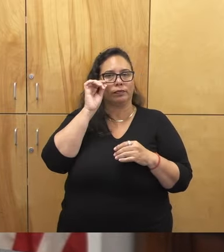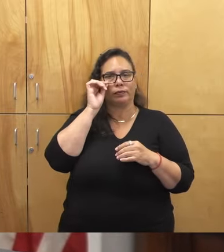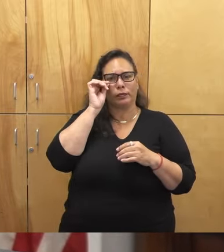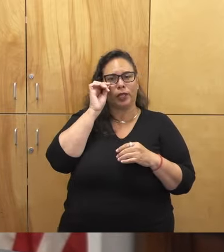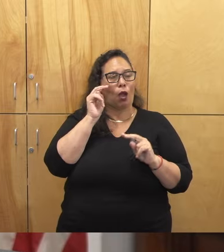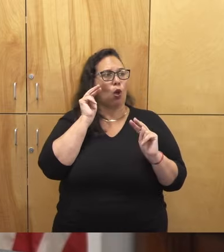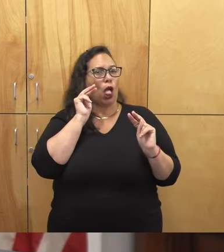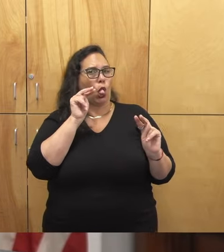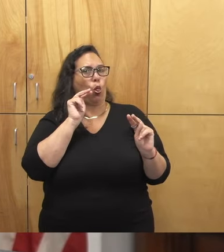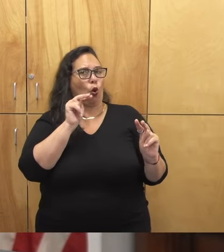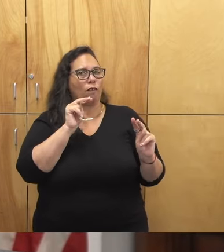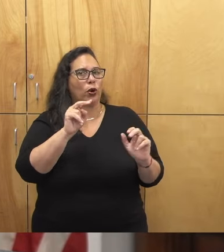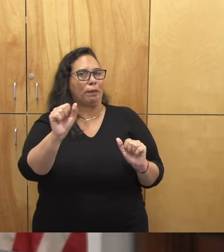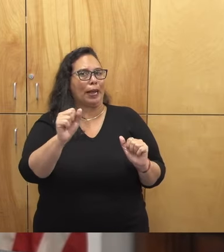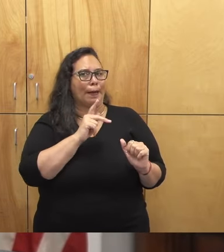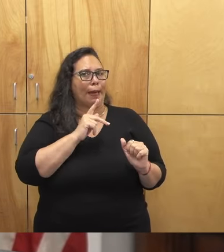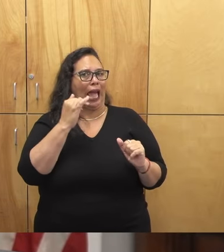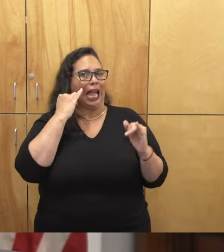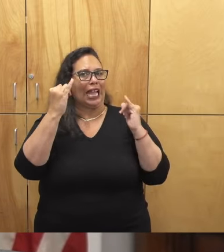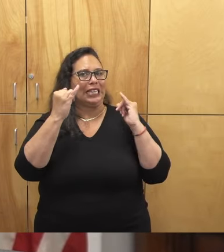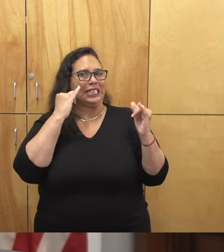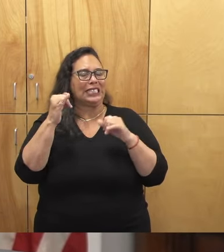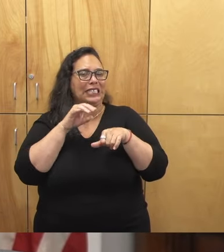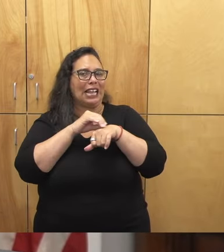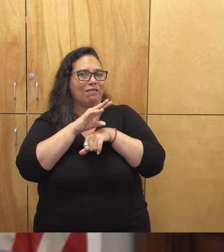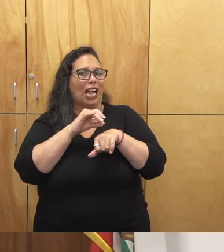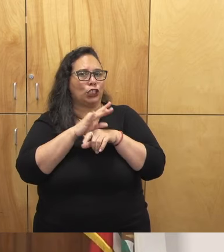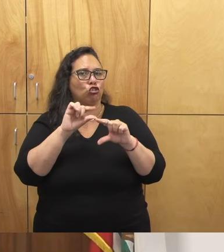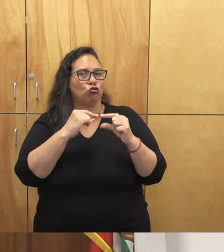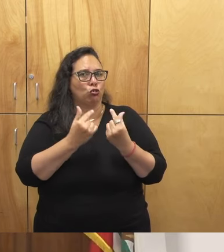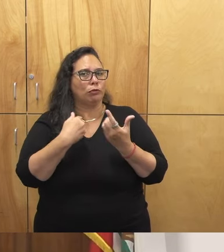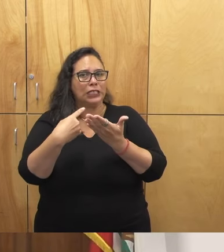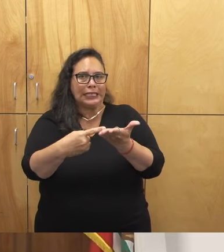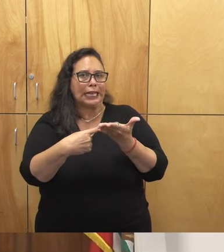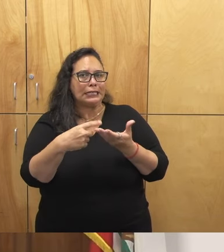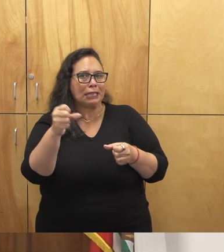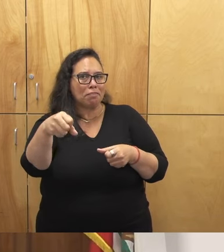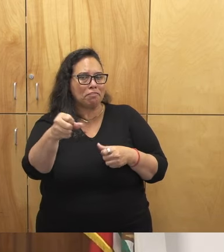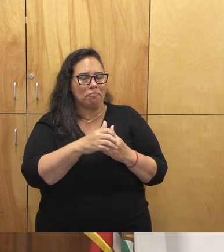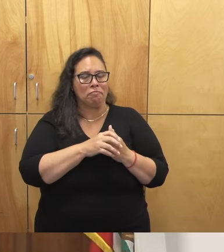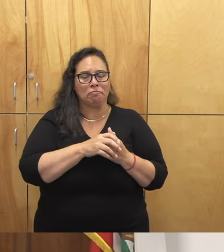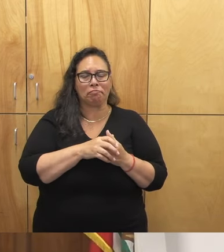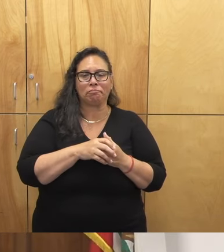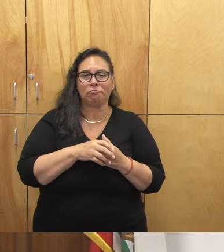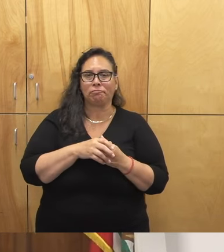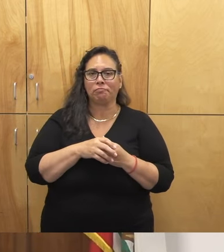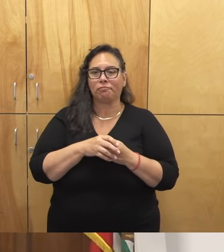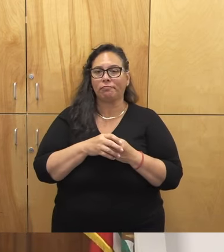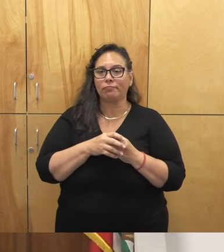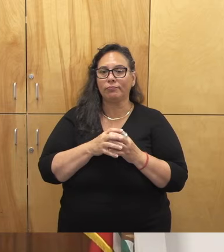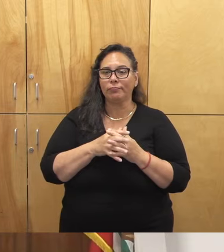forward to bringing back some ideas to the advisory group that you could discuss. Yeah.